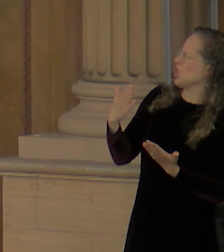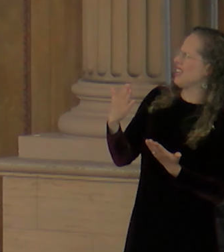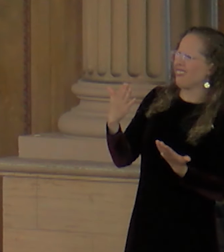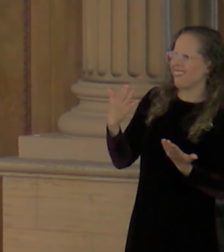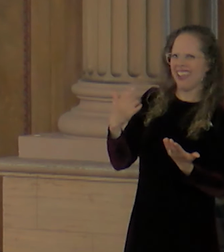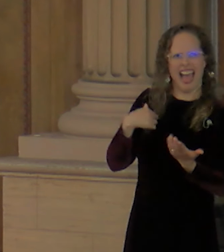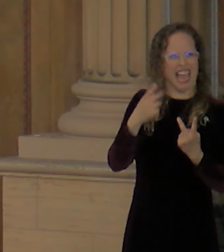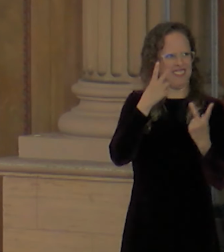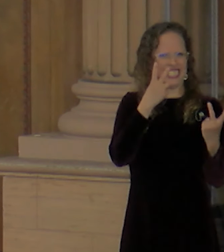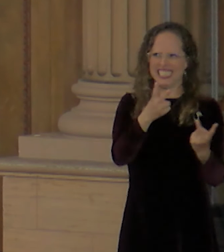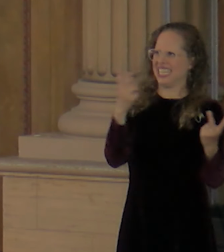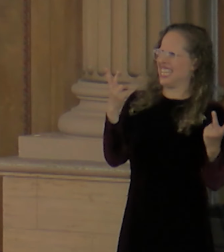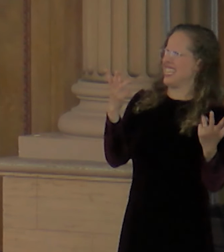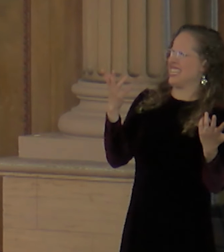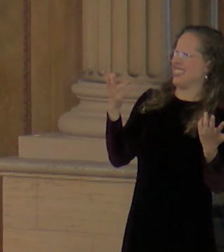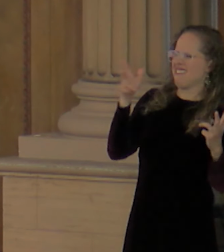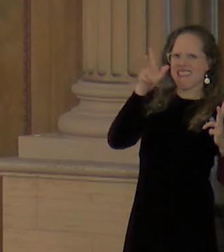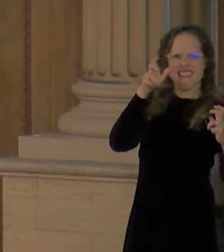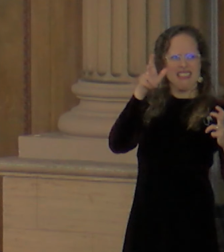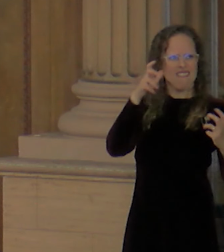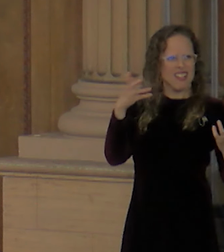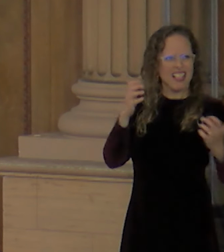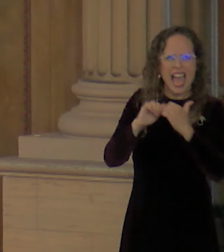good. God says, don't I understand it better than you do?